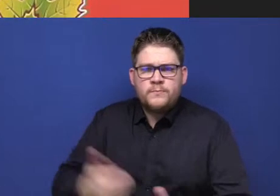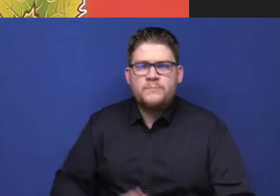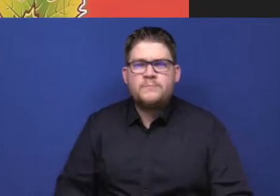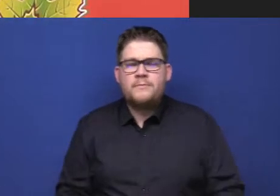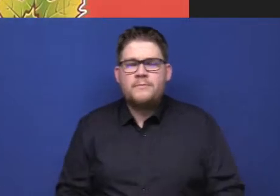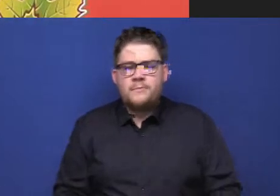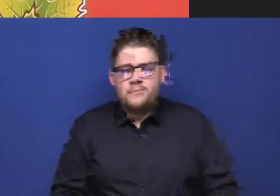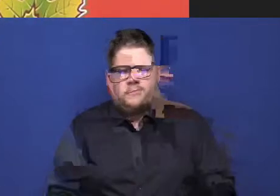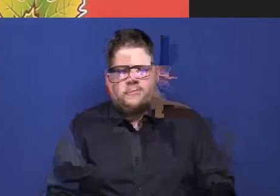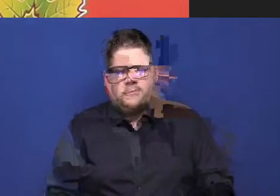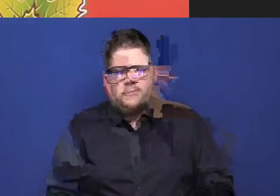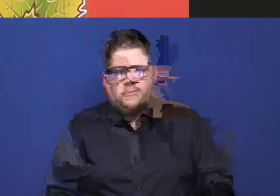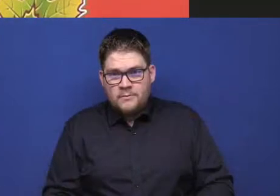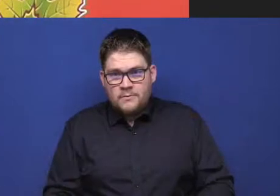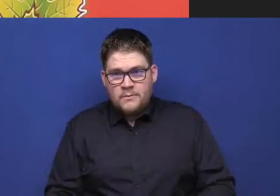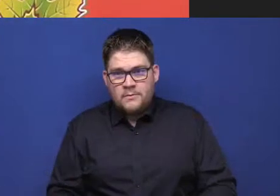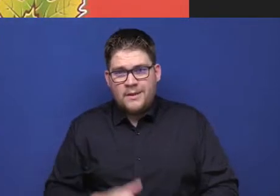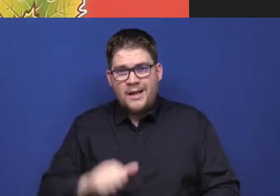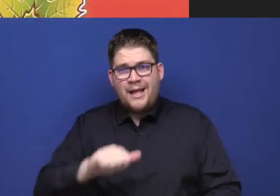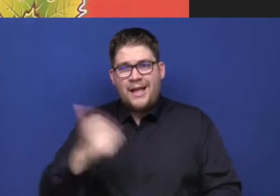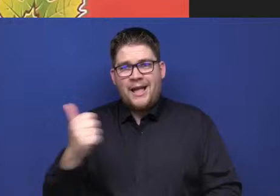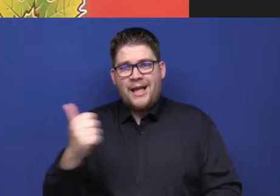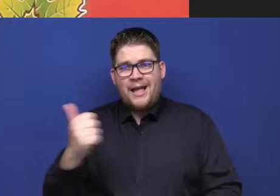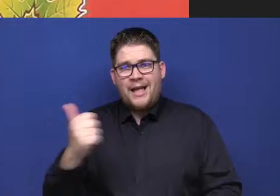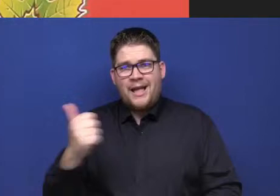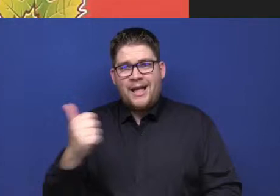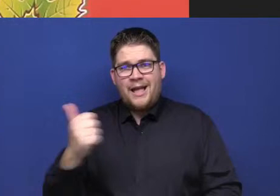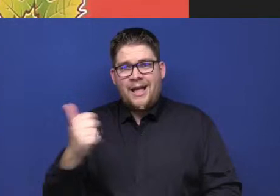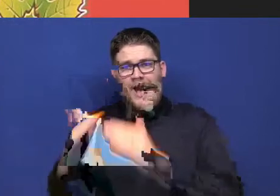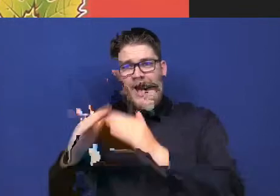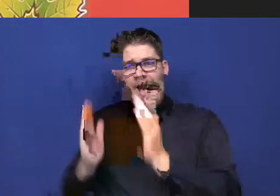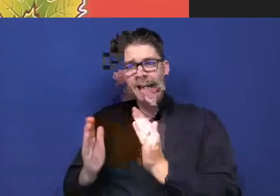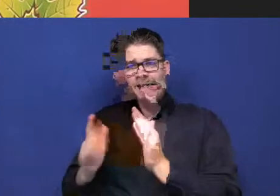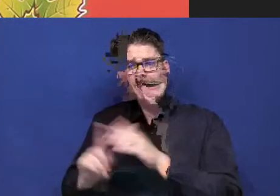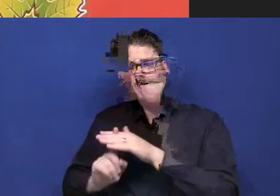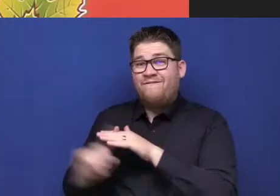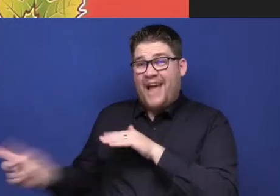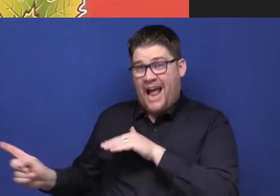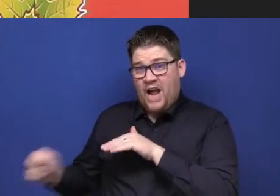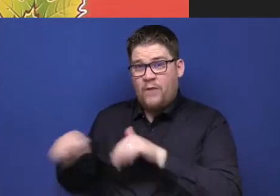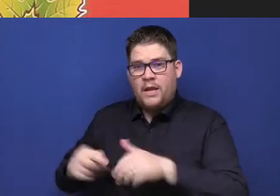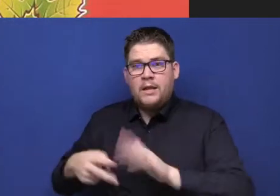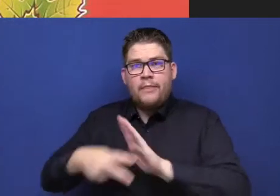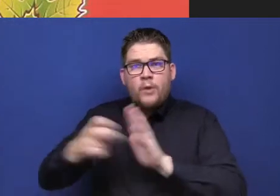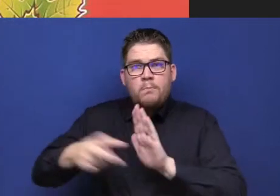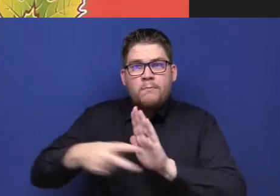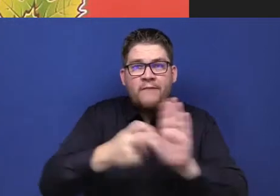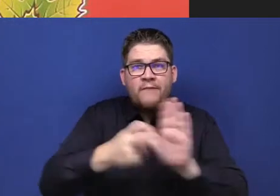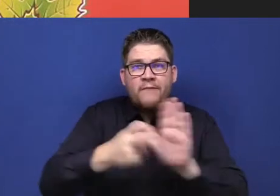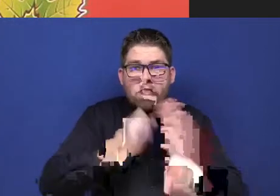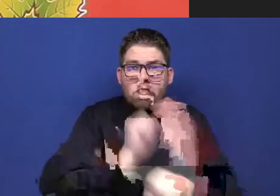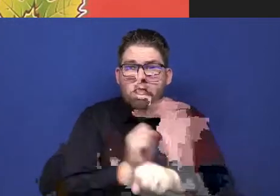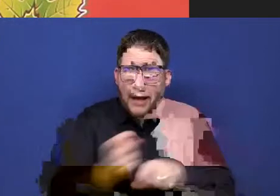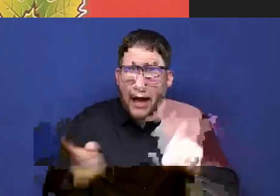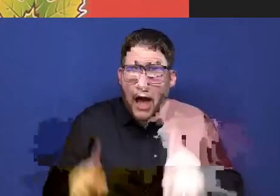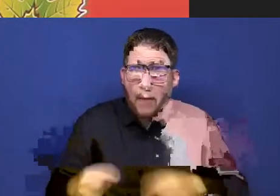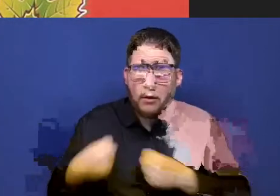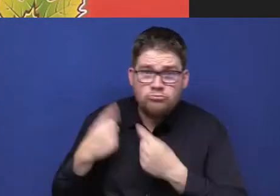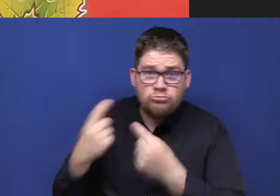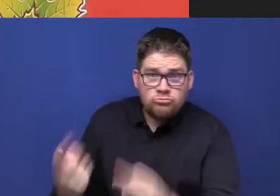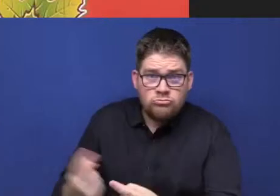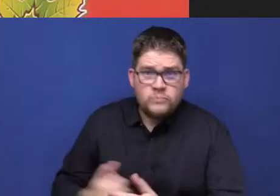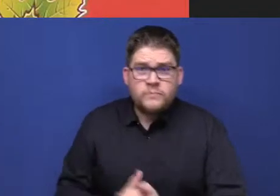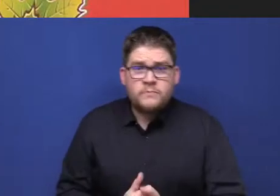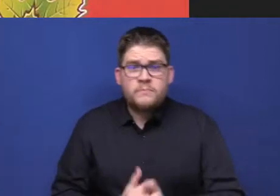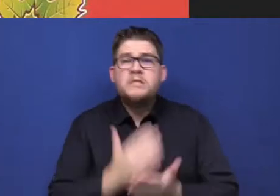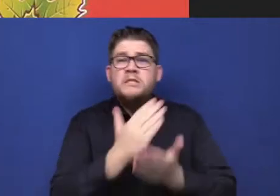are already telling me that they're nervous about leaving because they can't guarantee that somebody's not going to come in and just steal their stuff. Yeah, Marcella, thanks